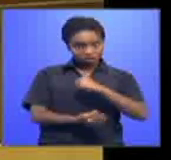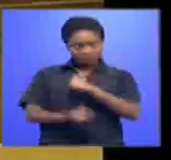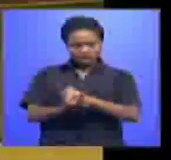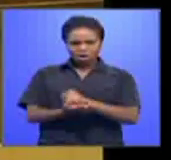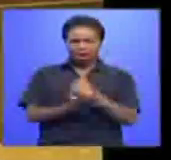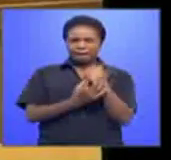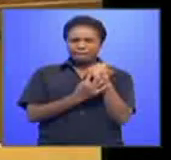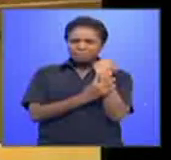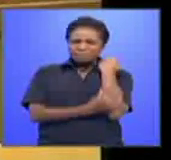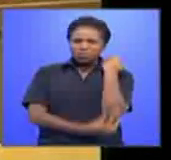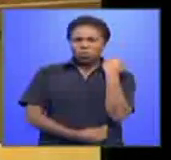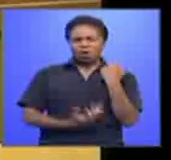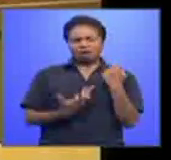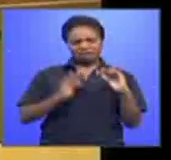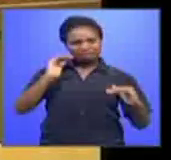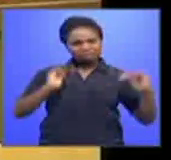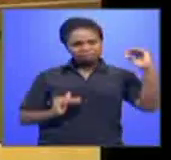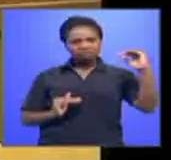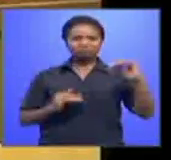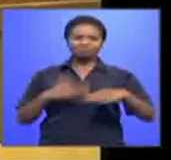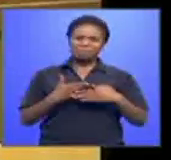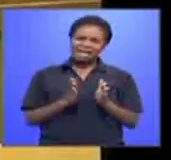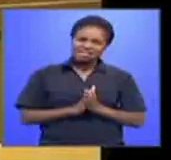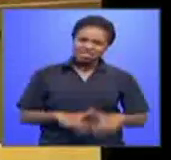poverty, inequality, and unemployment.